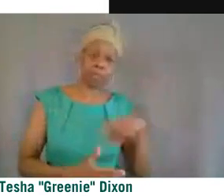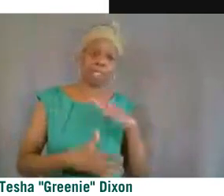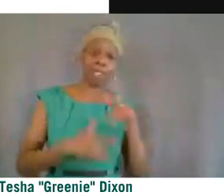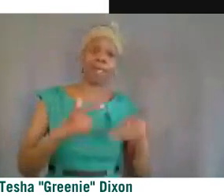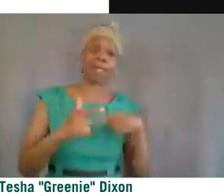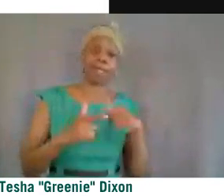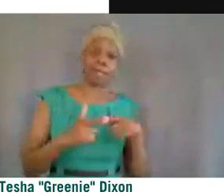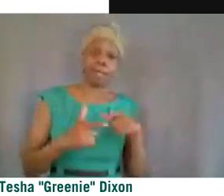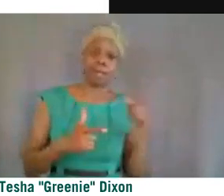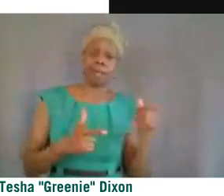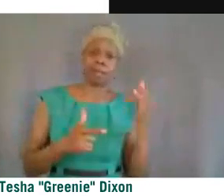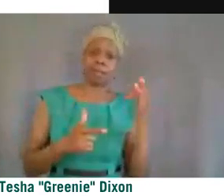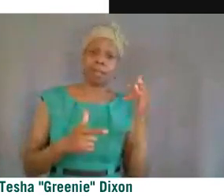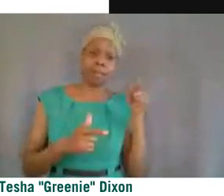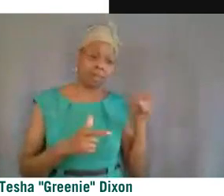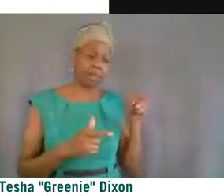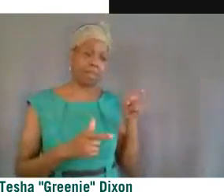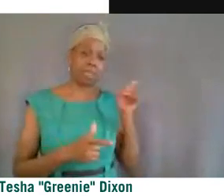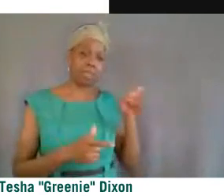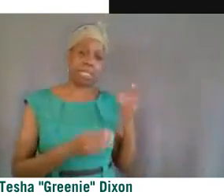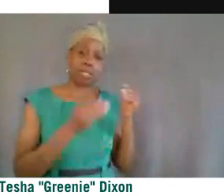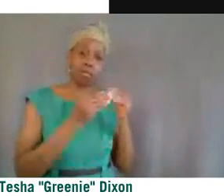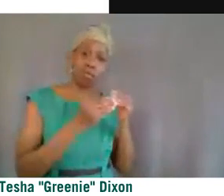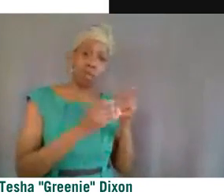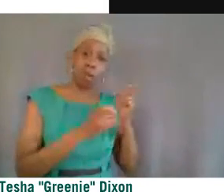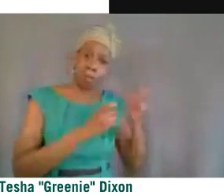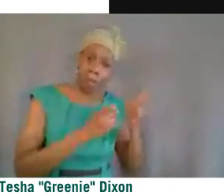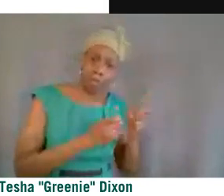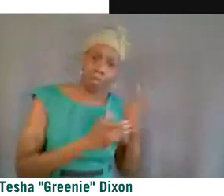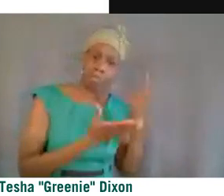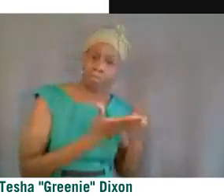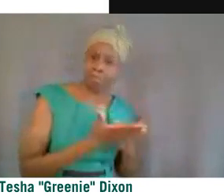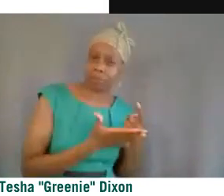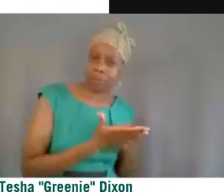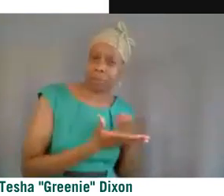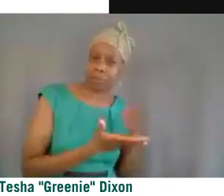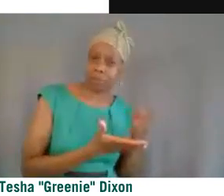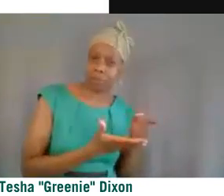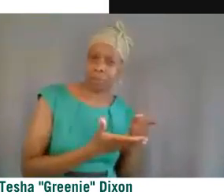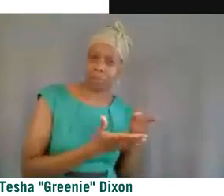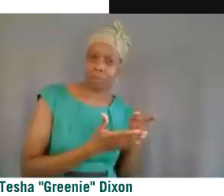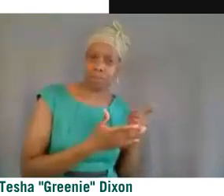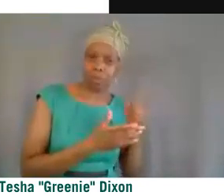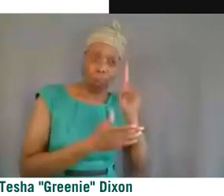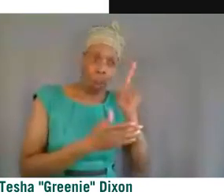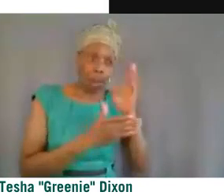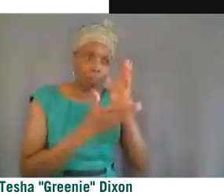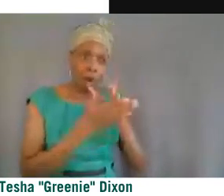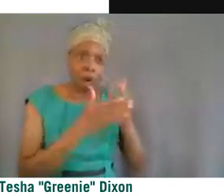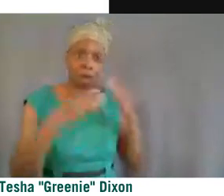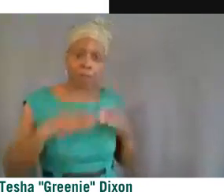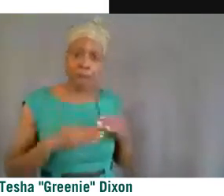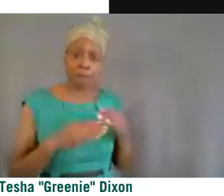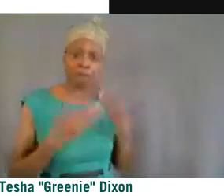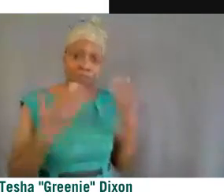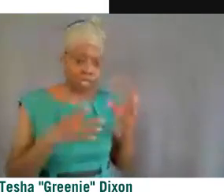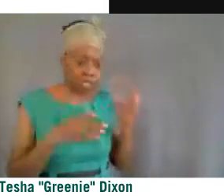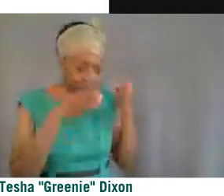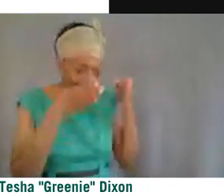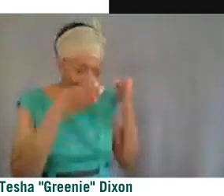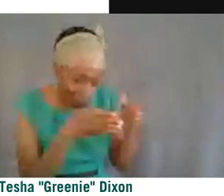spasticity needs to be further managed, sometimes it's very focal. It's one part of the body that needs attention.